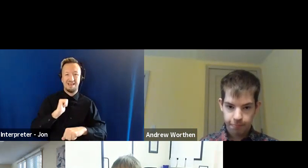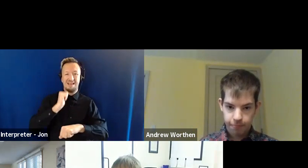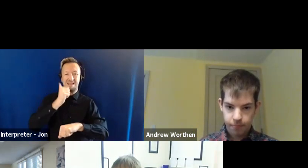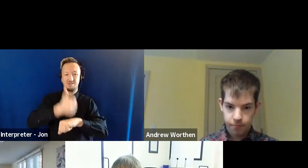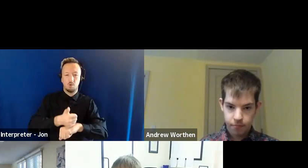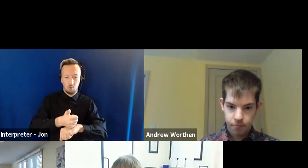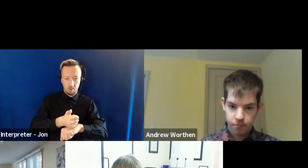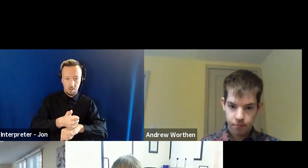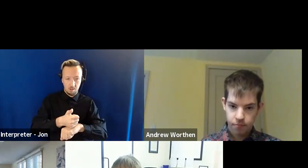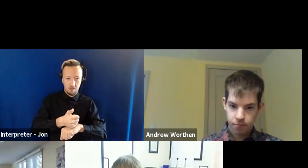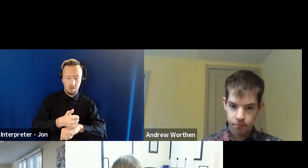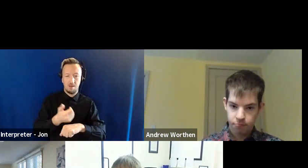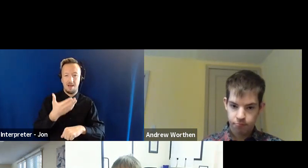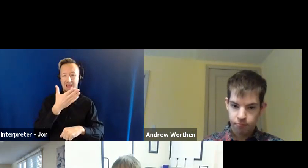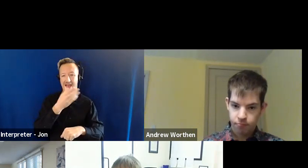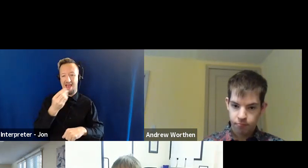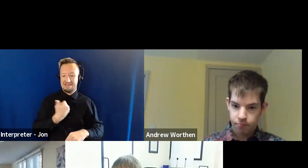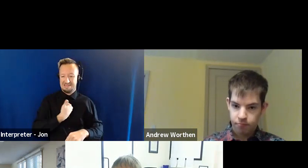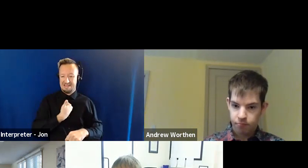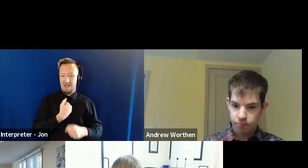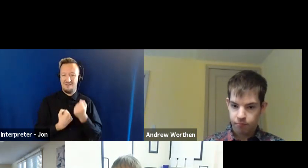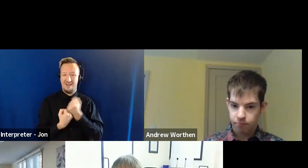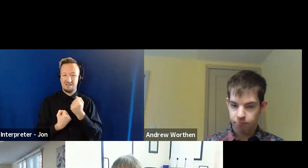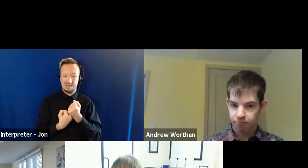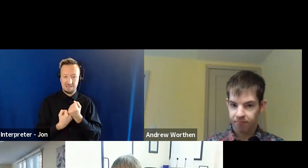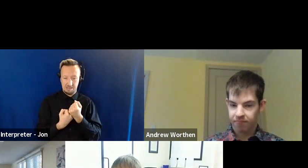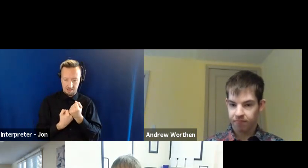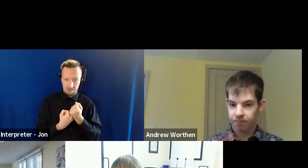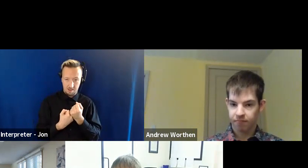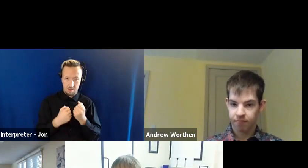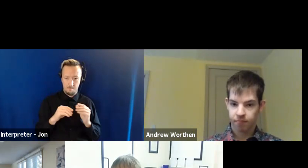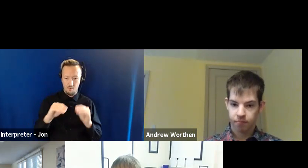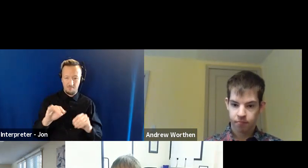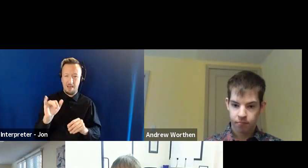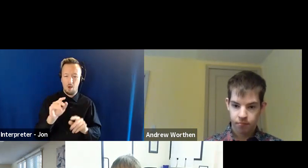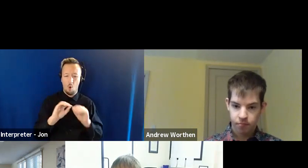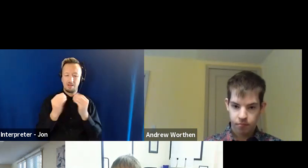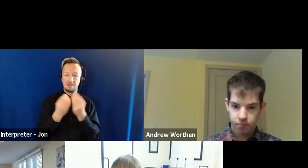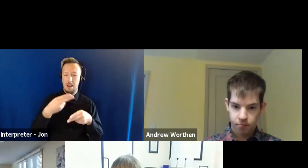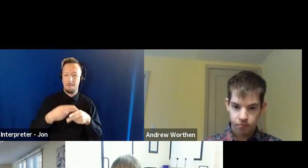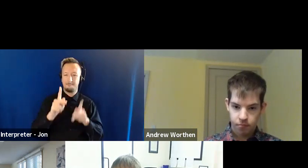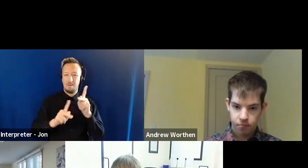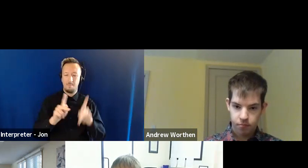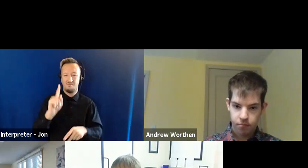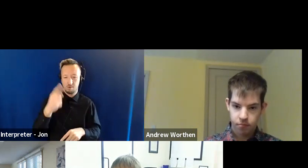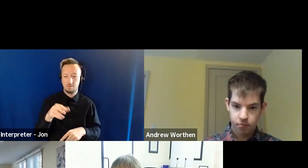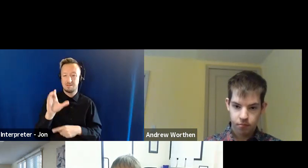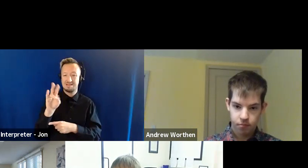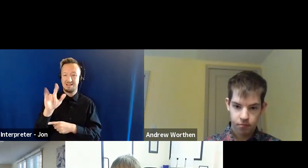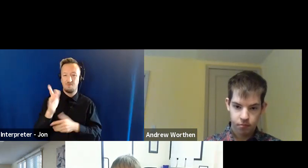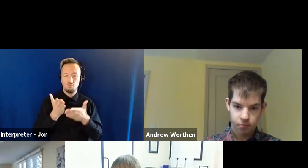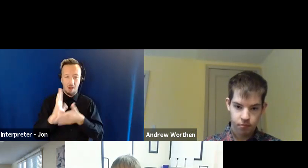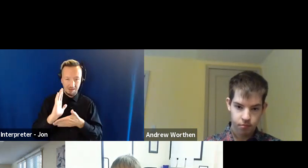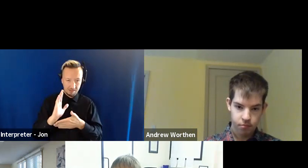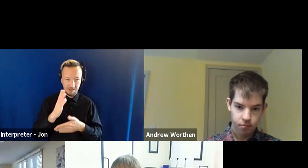deinstitutionalization, certainly the rise of the self-advocacy movement with organizations like People First, the civil rights movement.